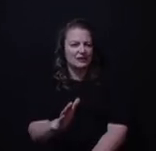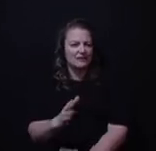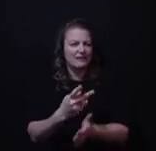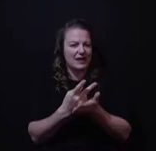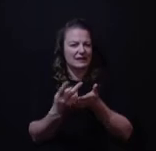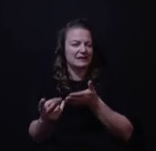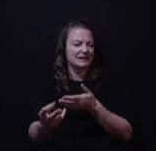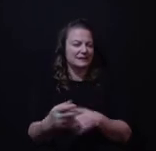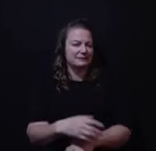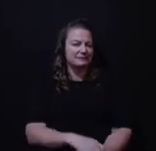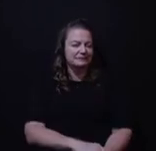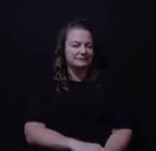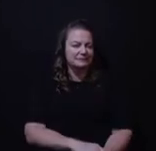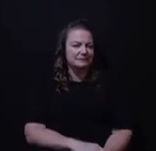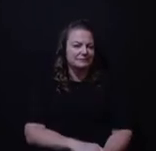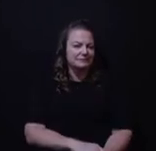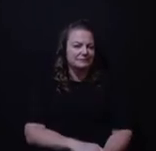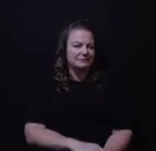fails.